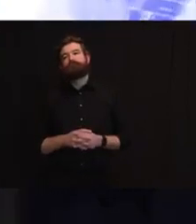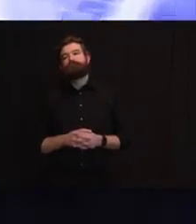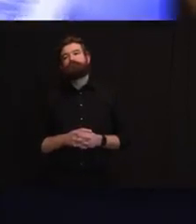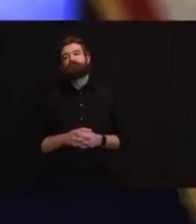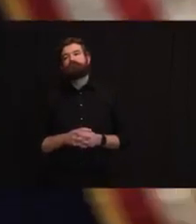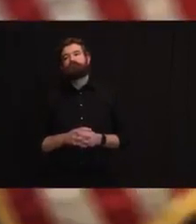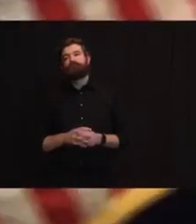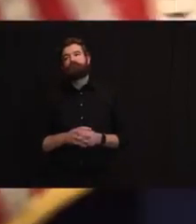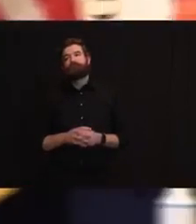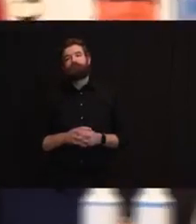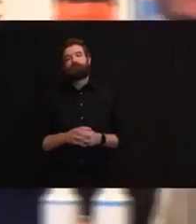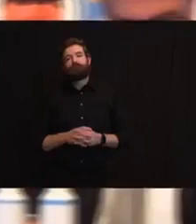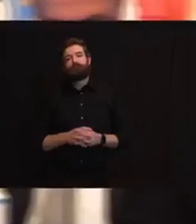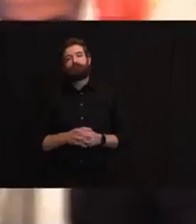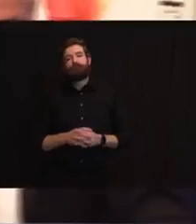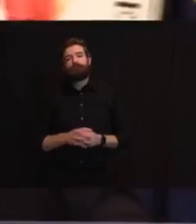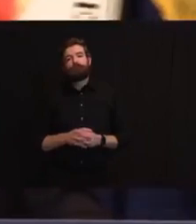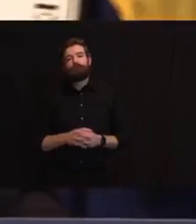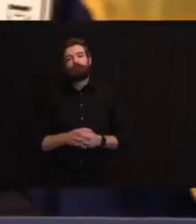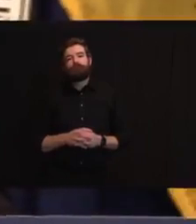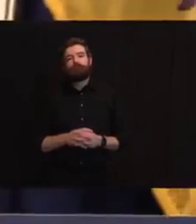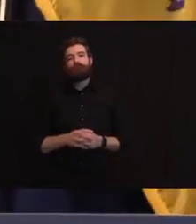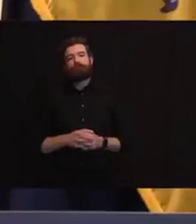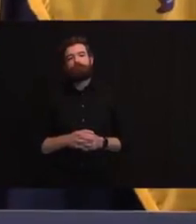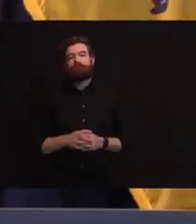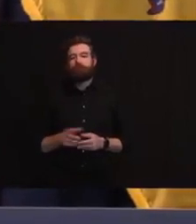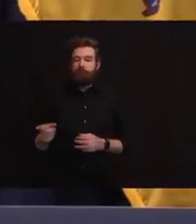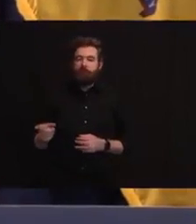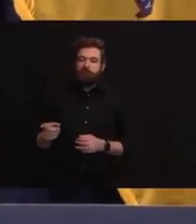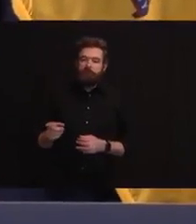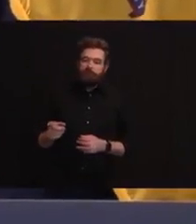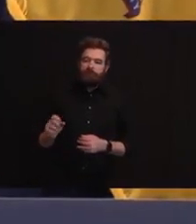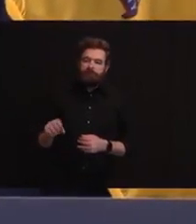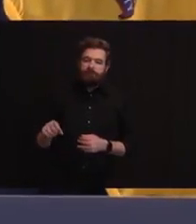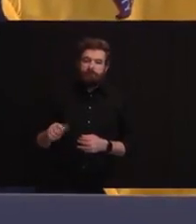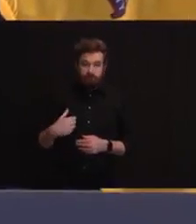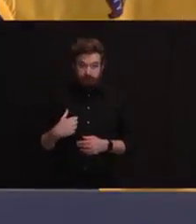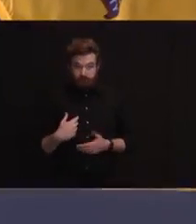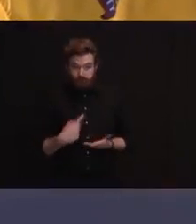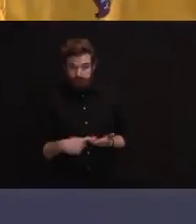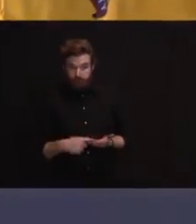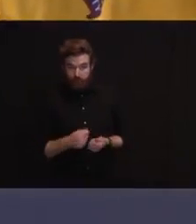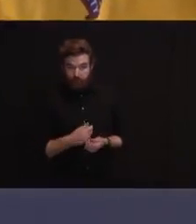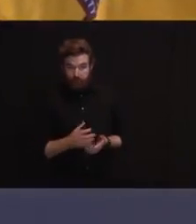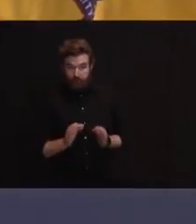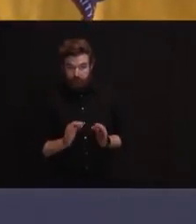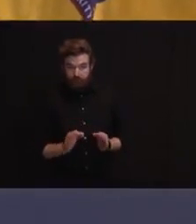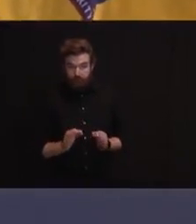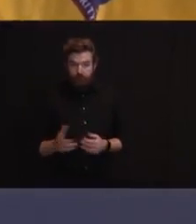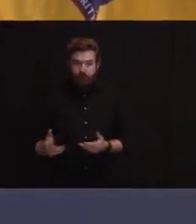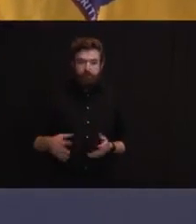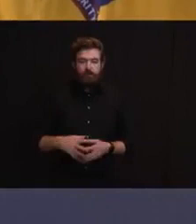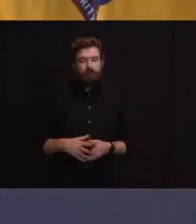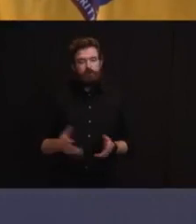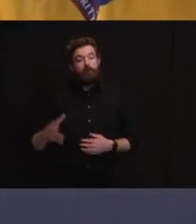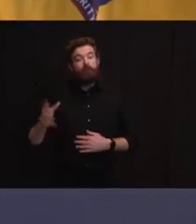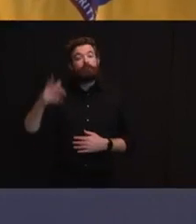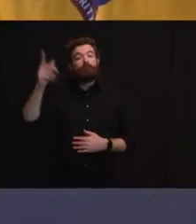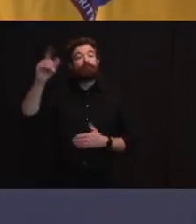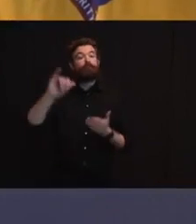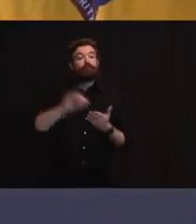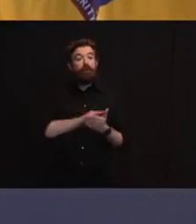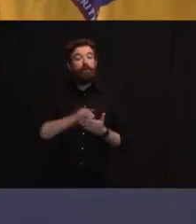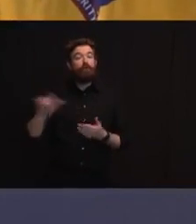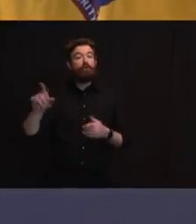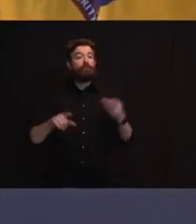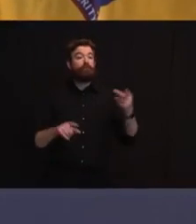Did I get everything? Well, there's no evidence that our neighbors are anywhere ahead or in a different place than